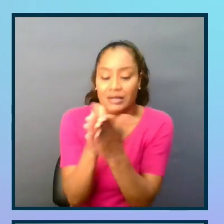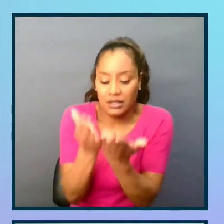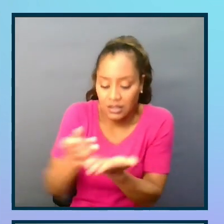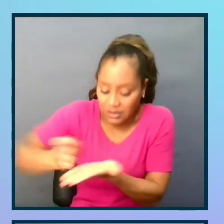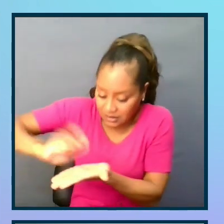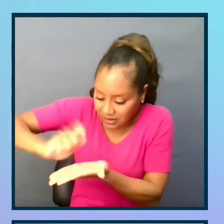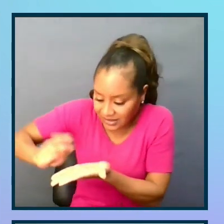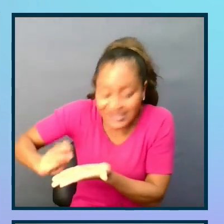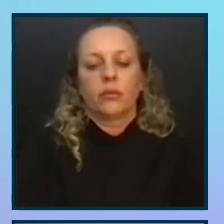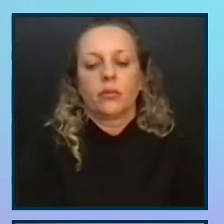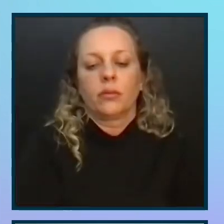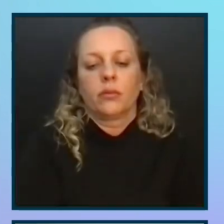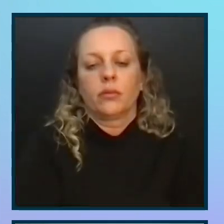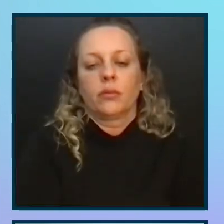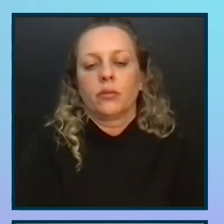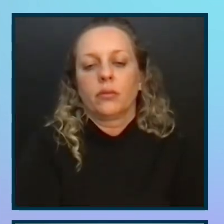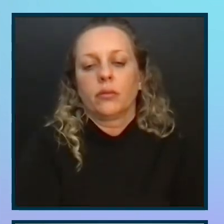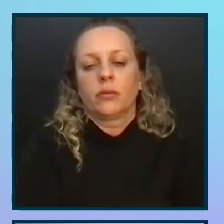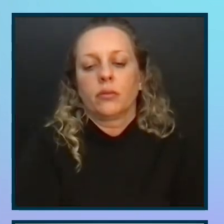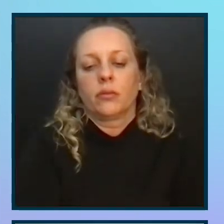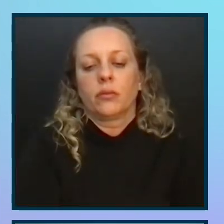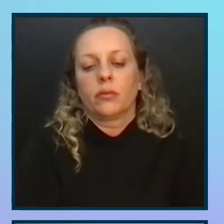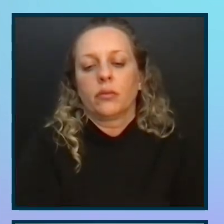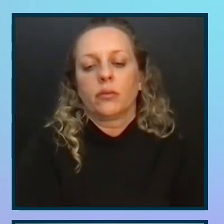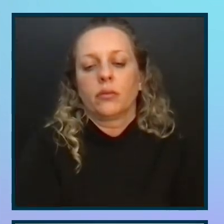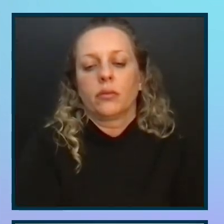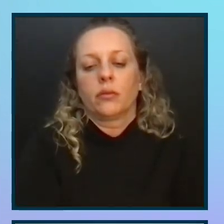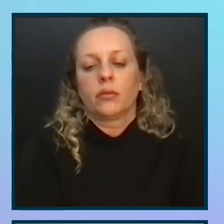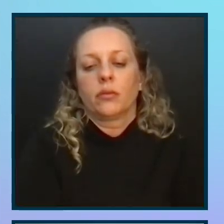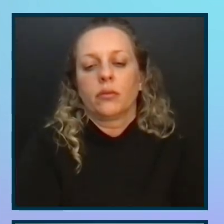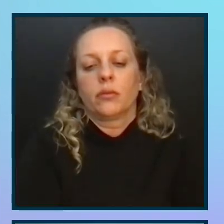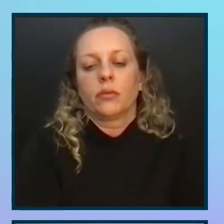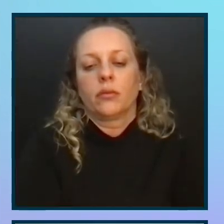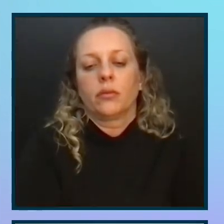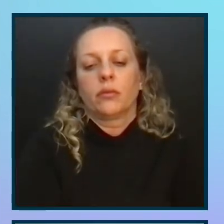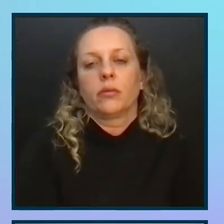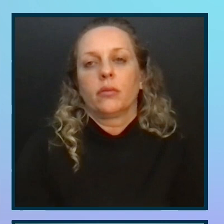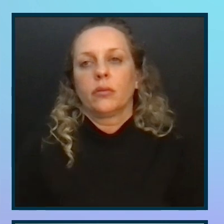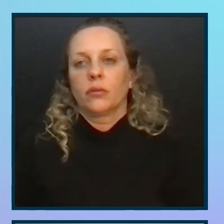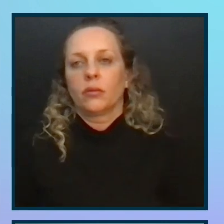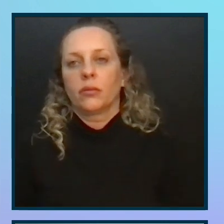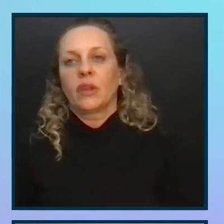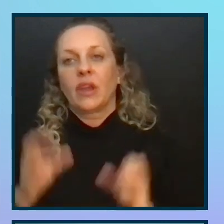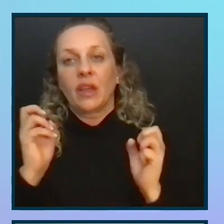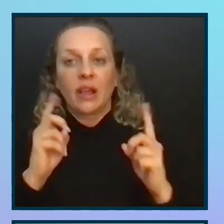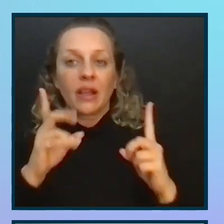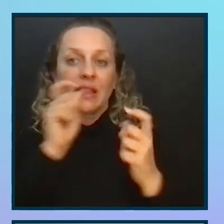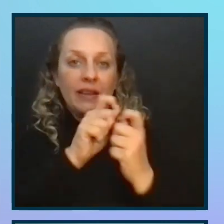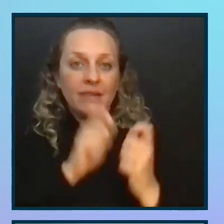ticket in the future. But just discussing the feature set at hand, the edge cases, the accessibility considerations,